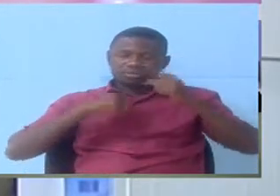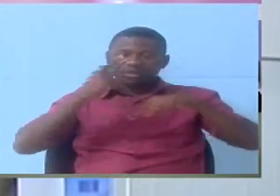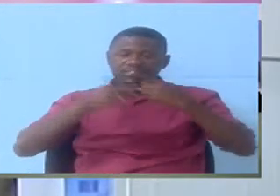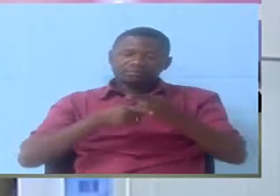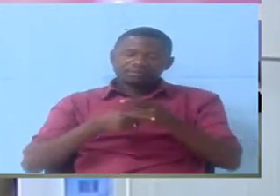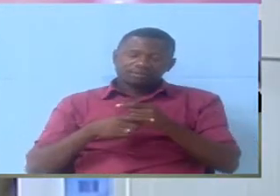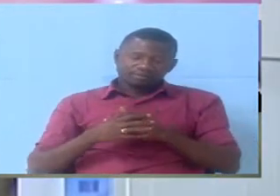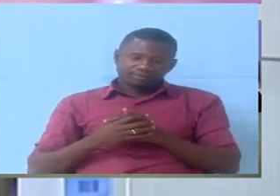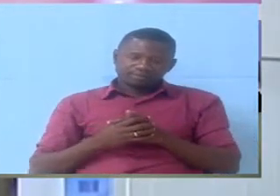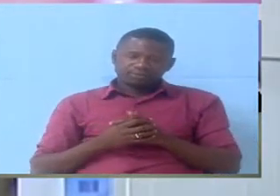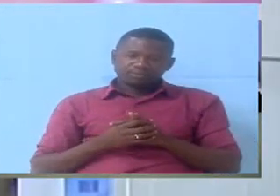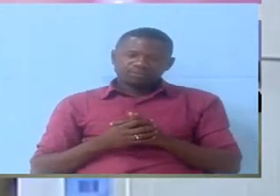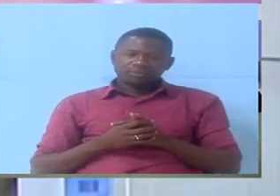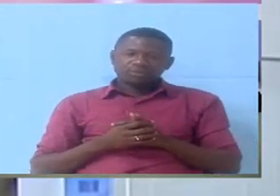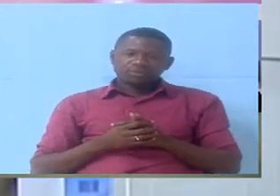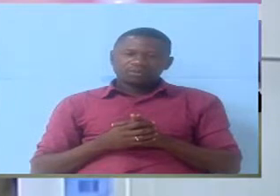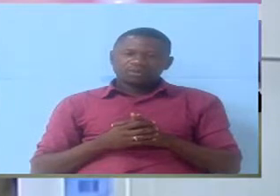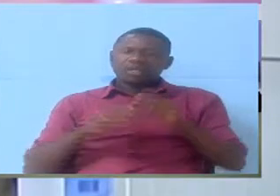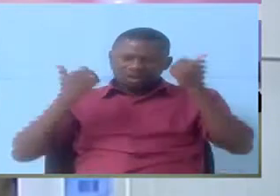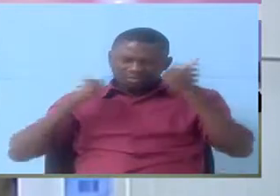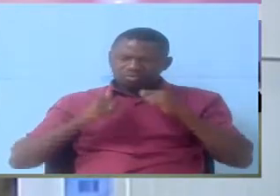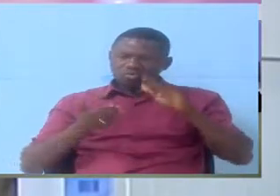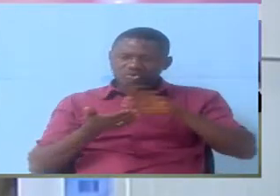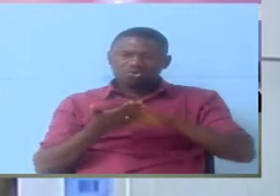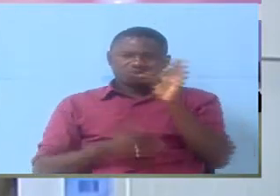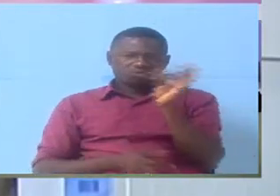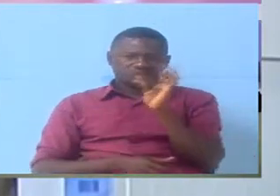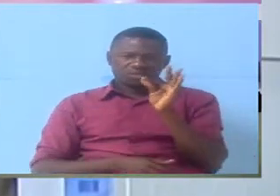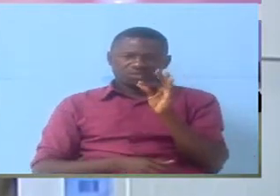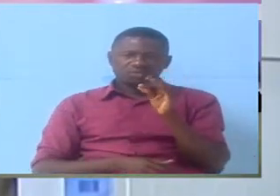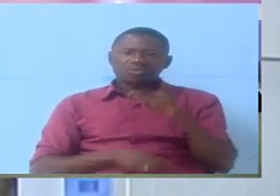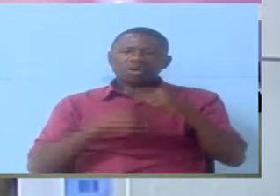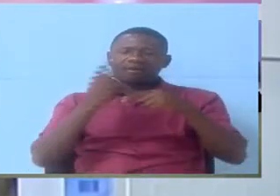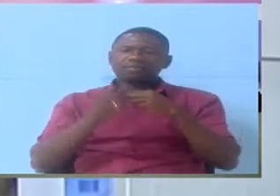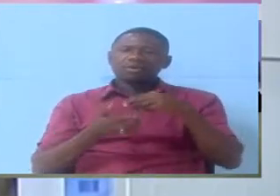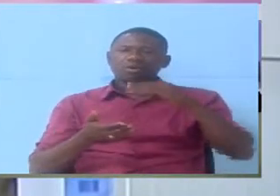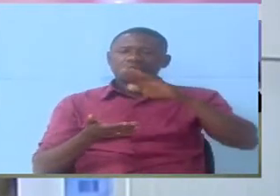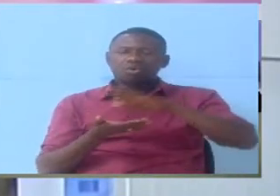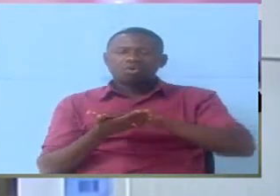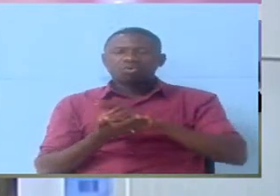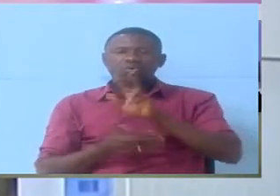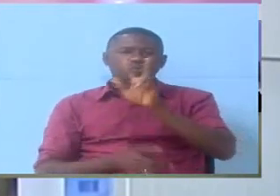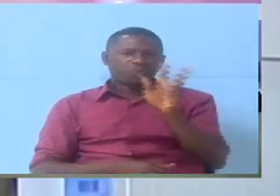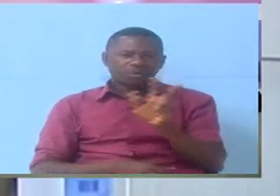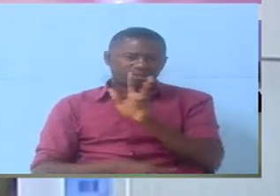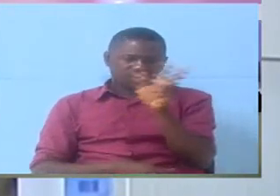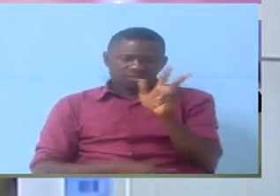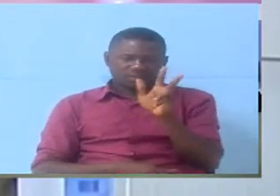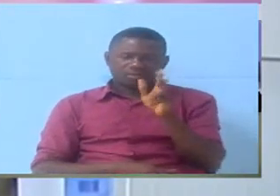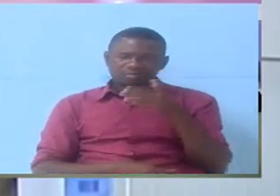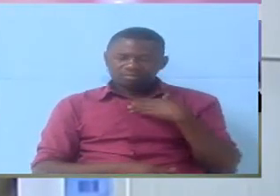and Wednesday. I was in my office. Quiet.